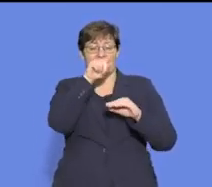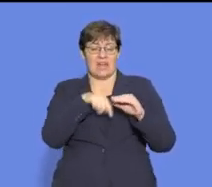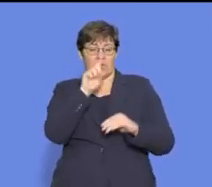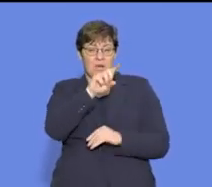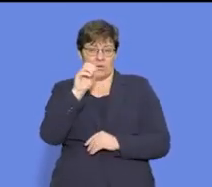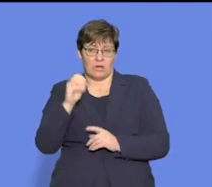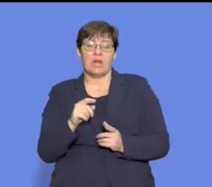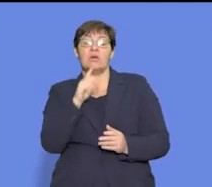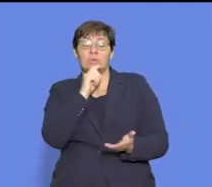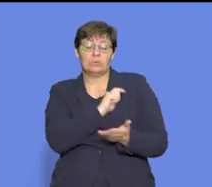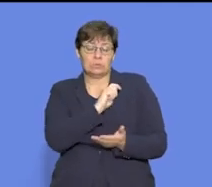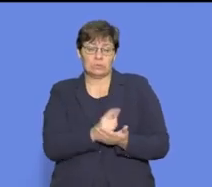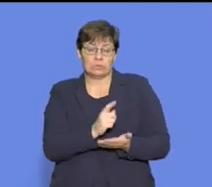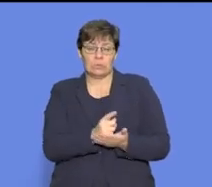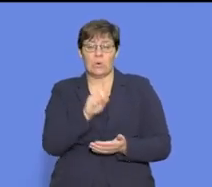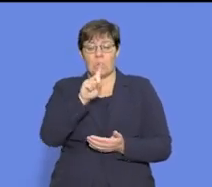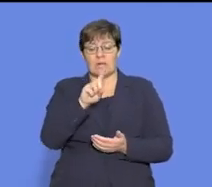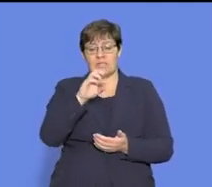by 100, but in fact it's